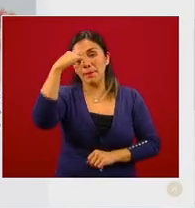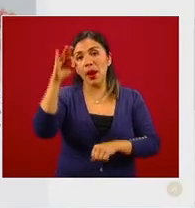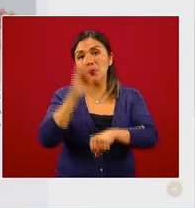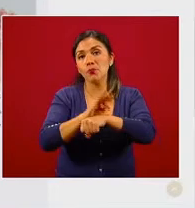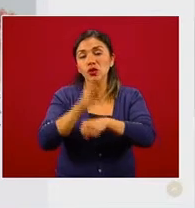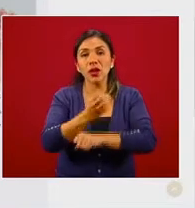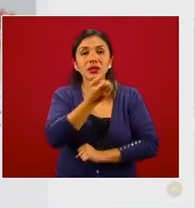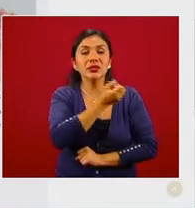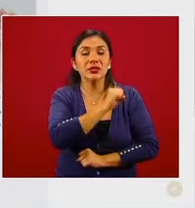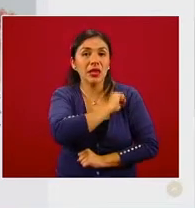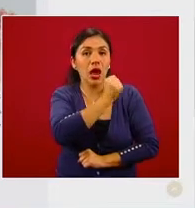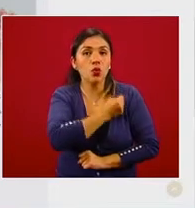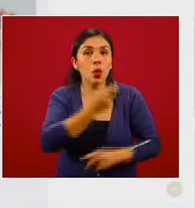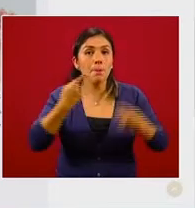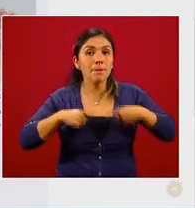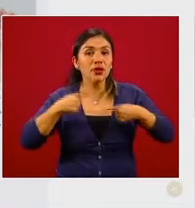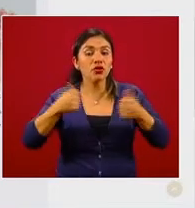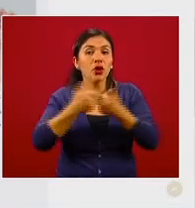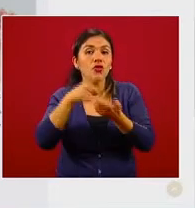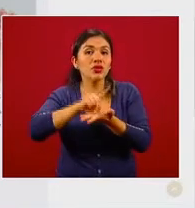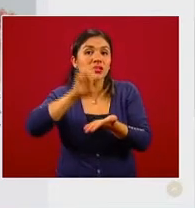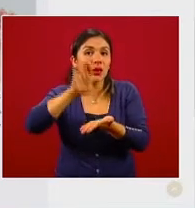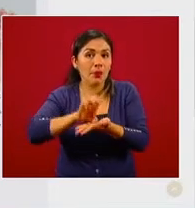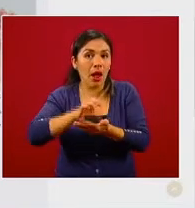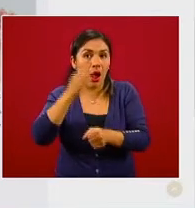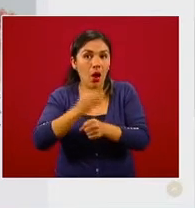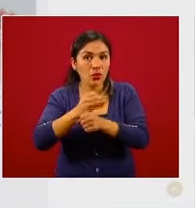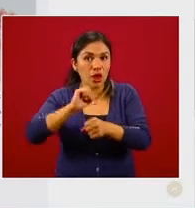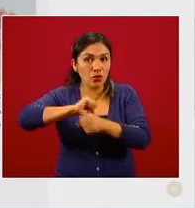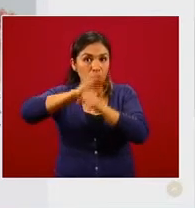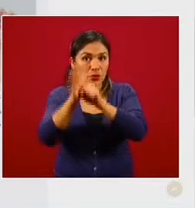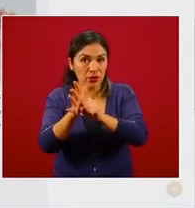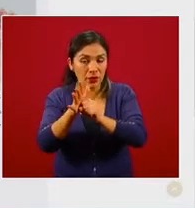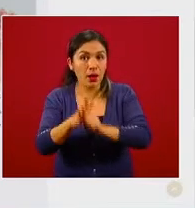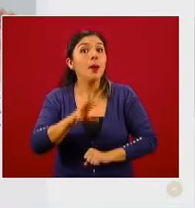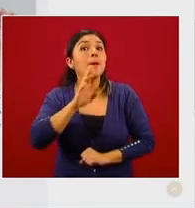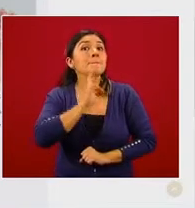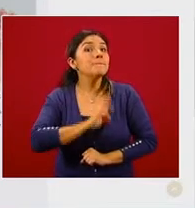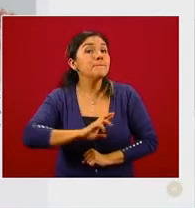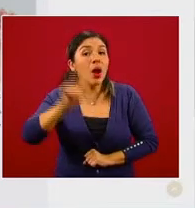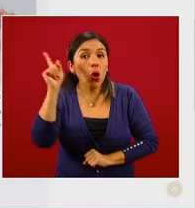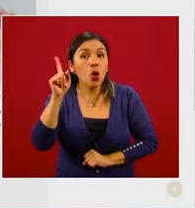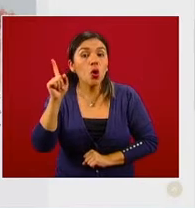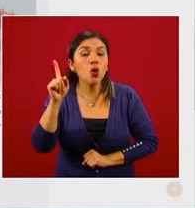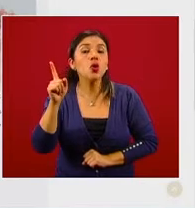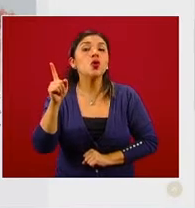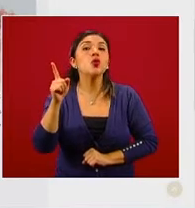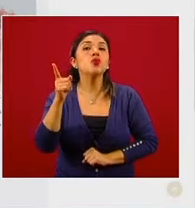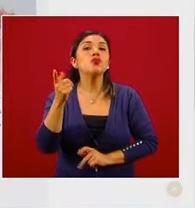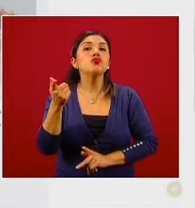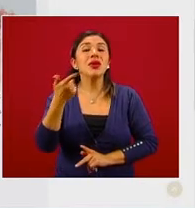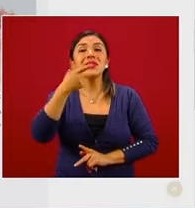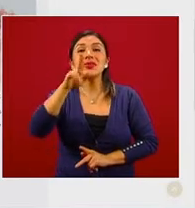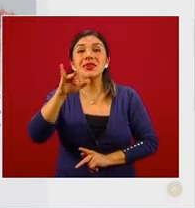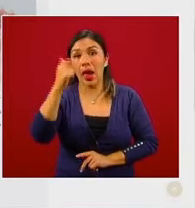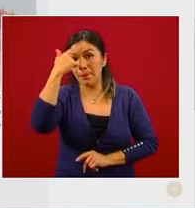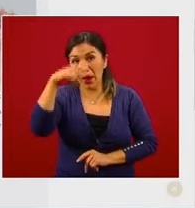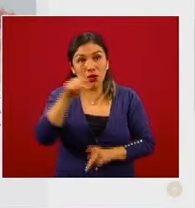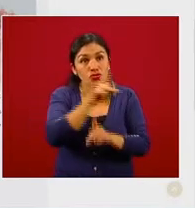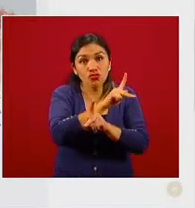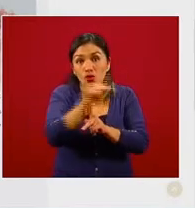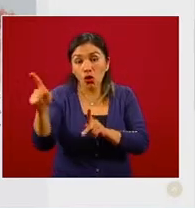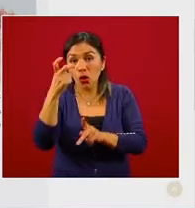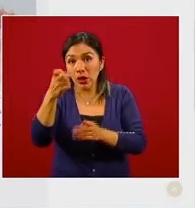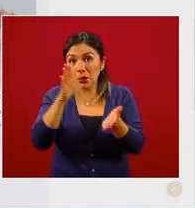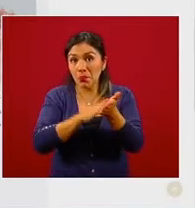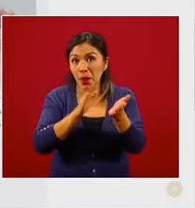also have our guide for protecting healthcare professionals and people with disabilities within our COVID-19